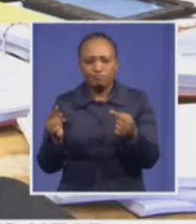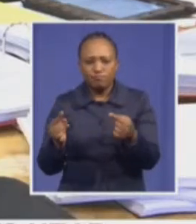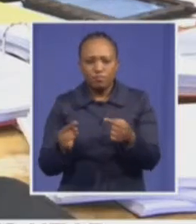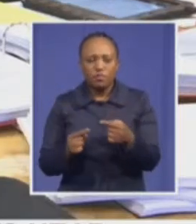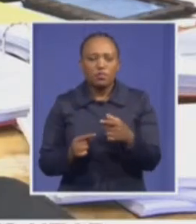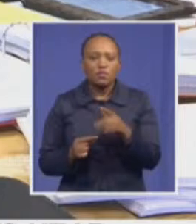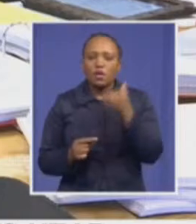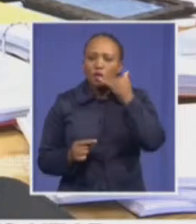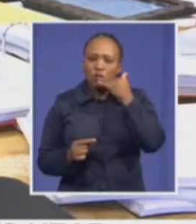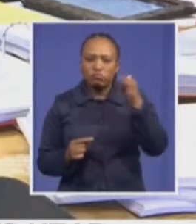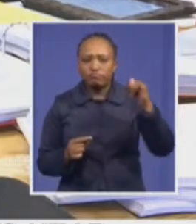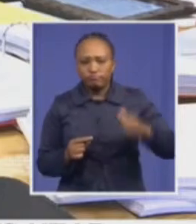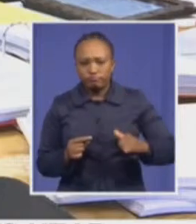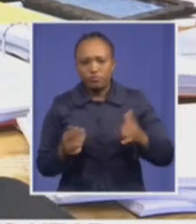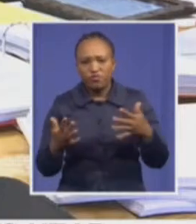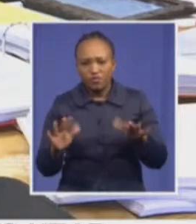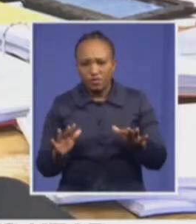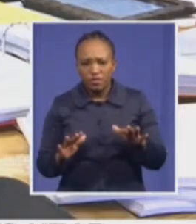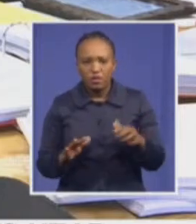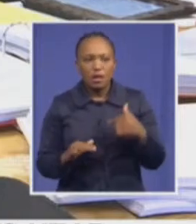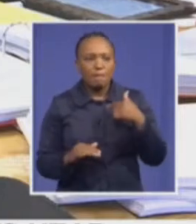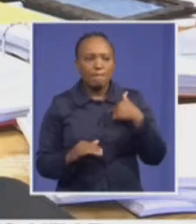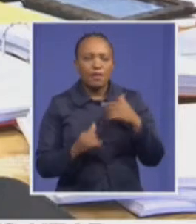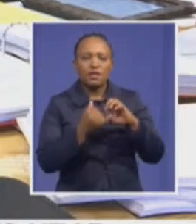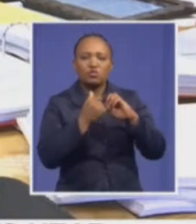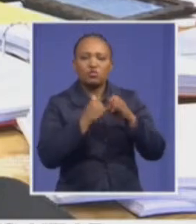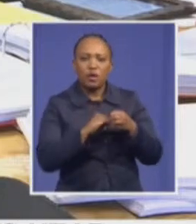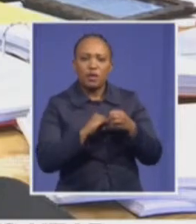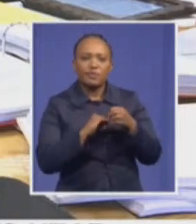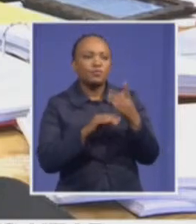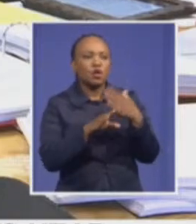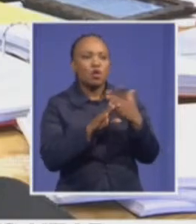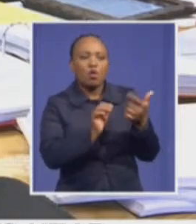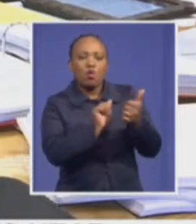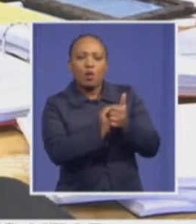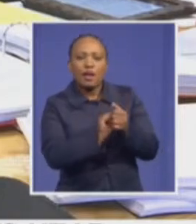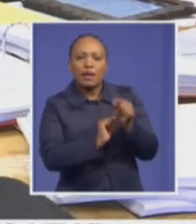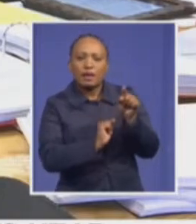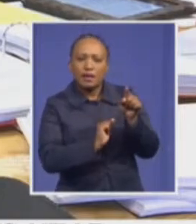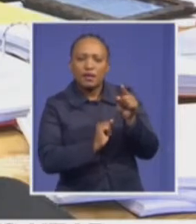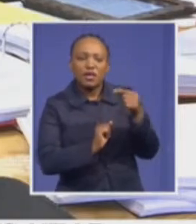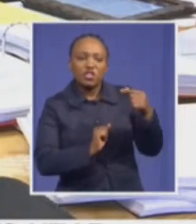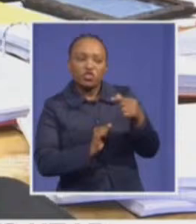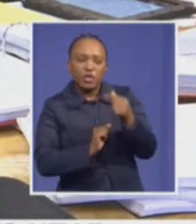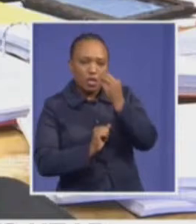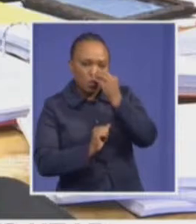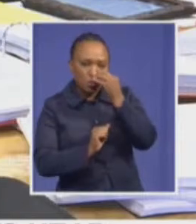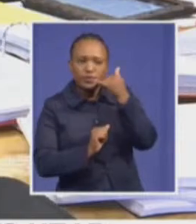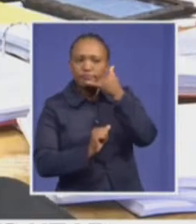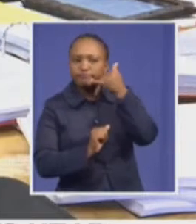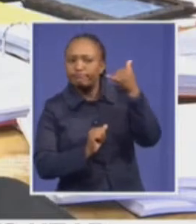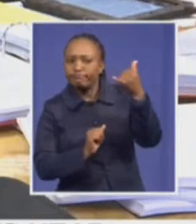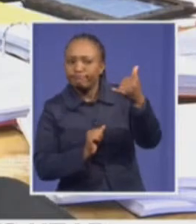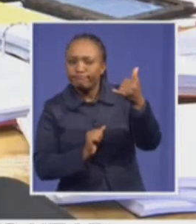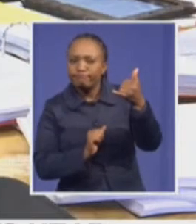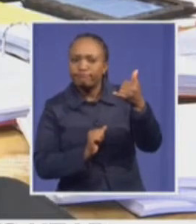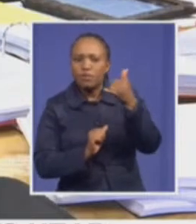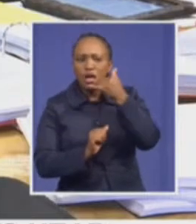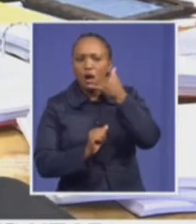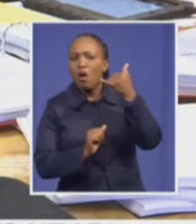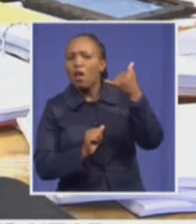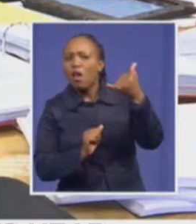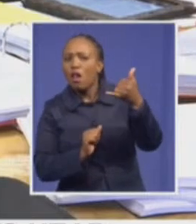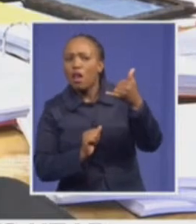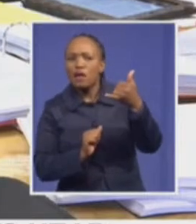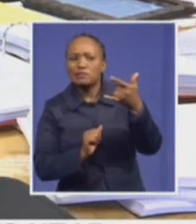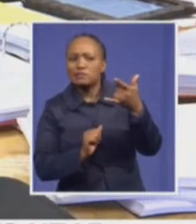speak to my colleague, G News. I call, I couldn't get hold of her.